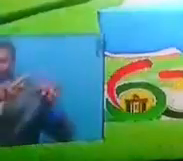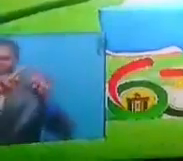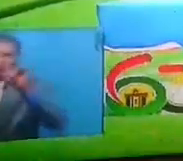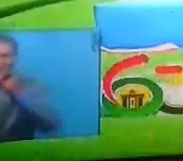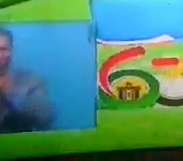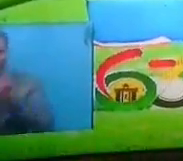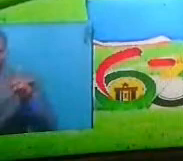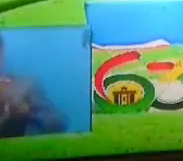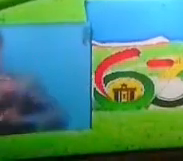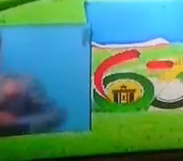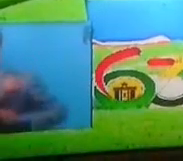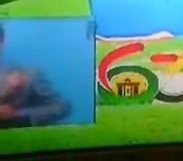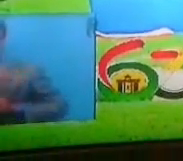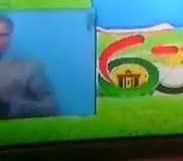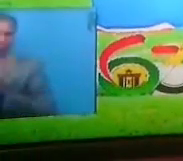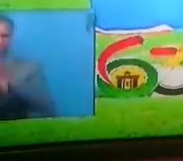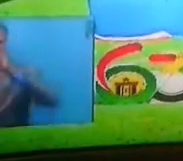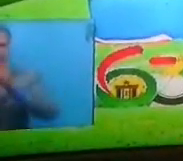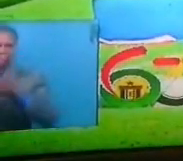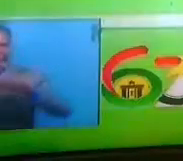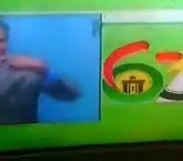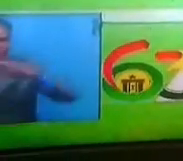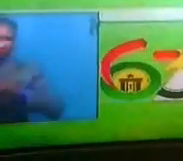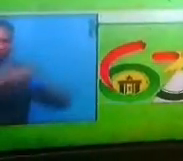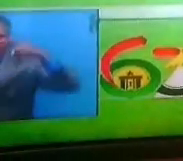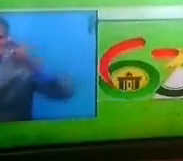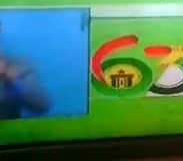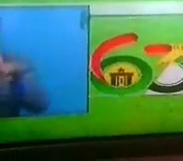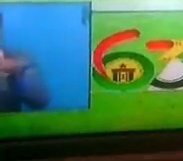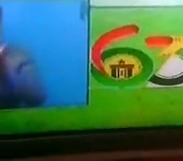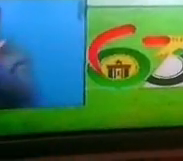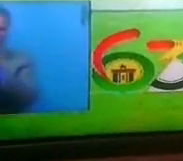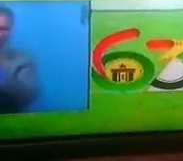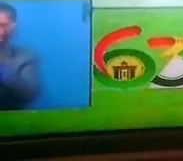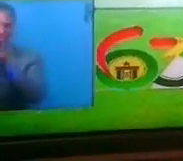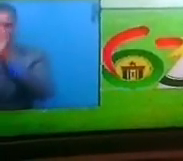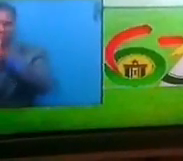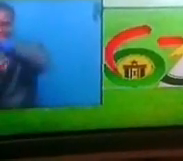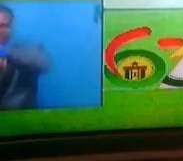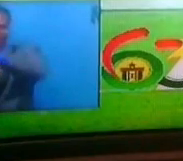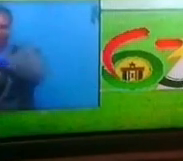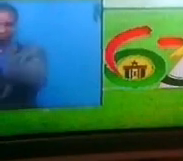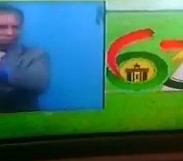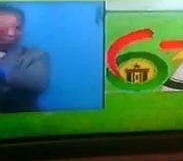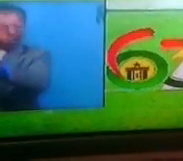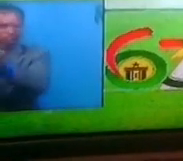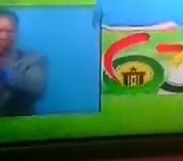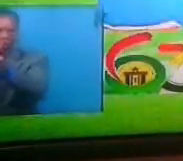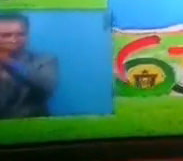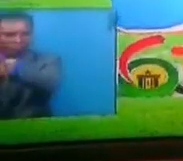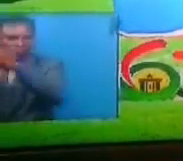cultures meeting at one spot, and that spot is here at the Baba Yara Sports